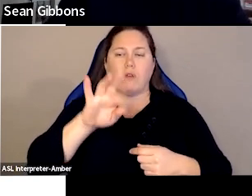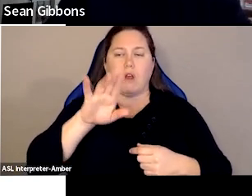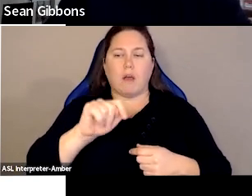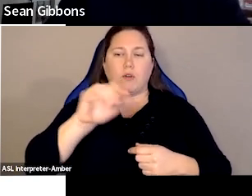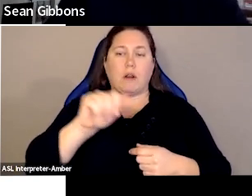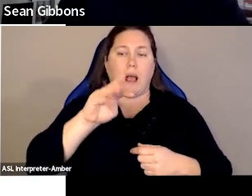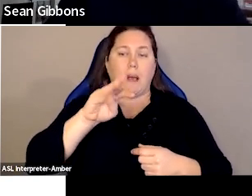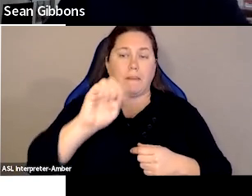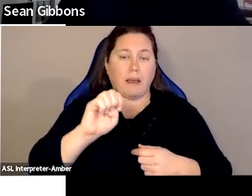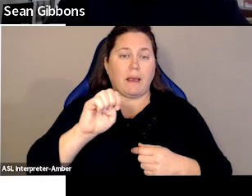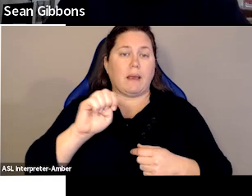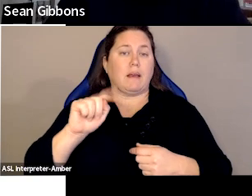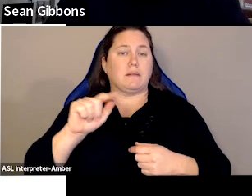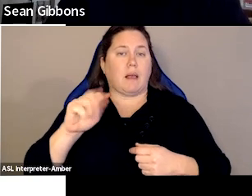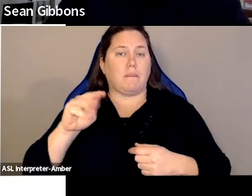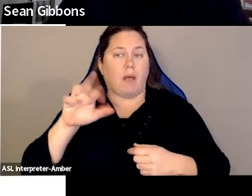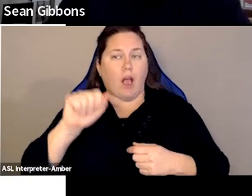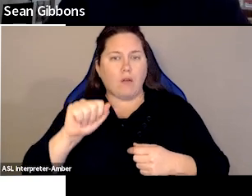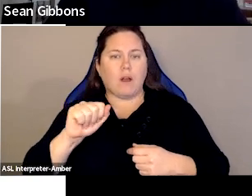Jaime, Tamara, nice to see you, my friend.